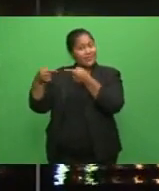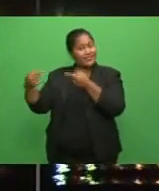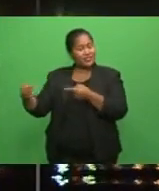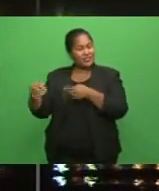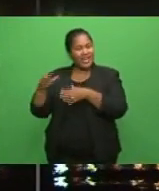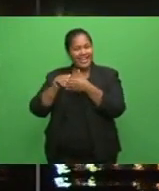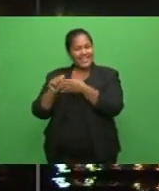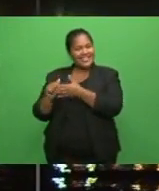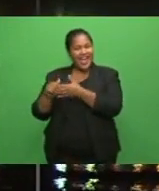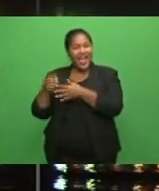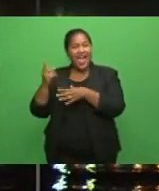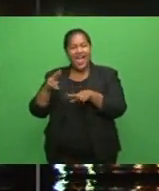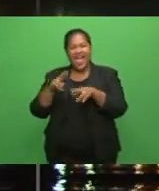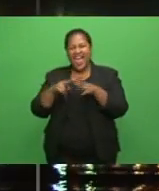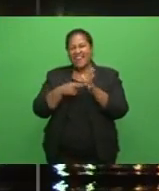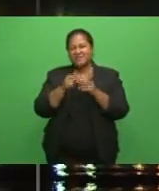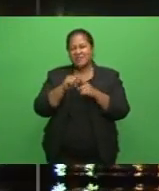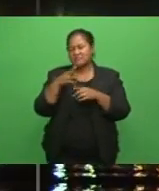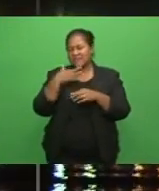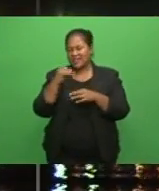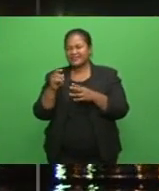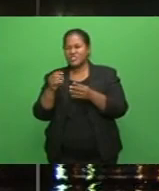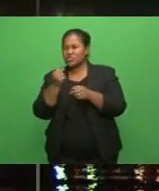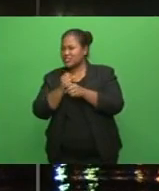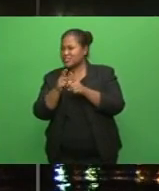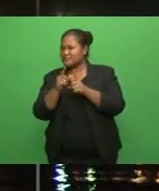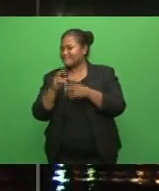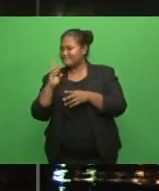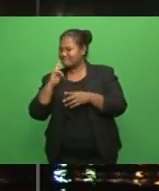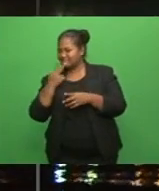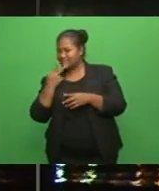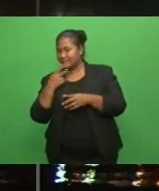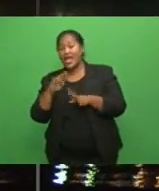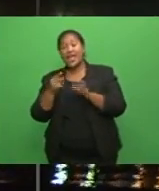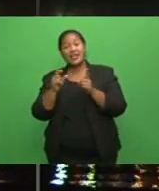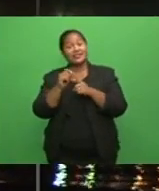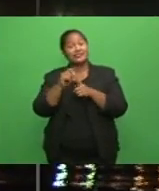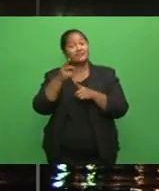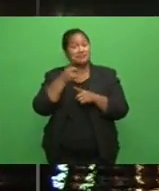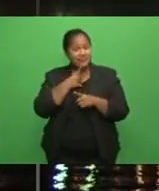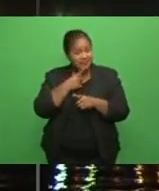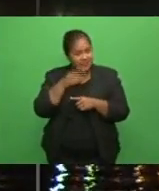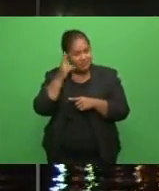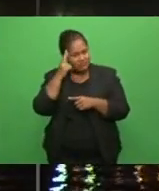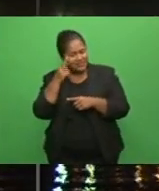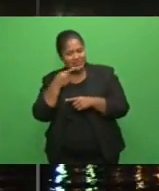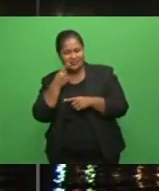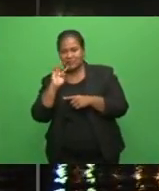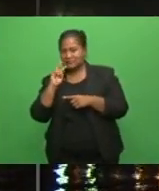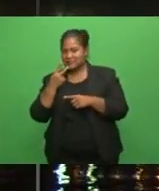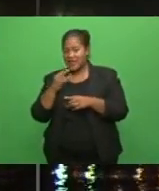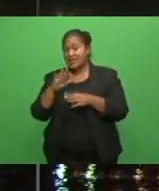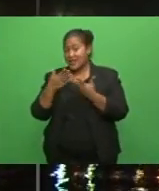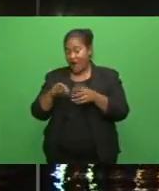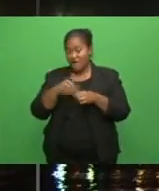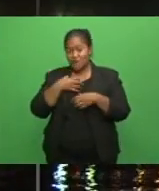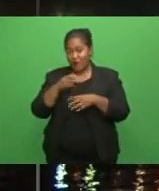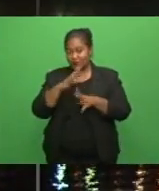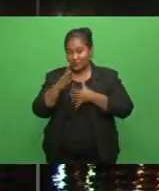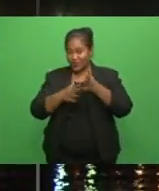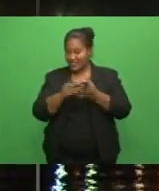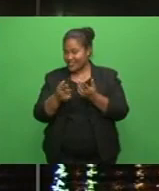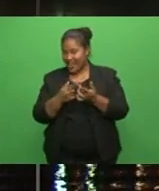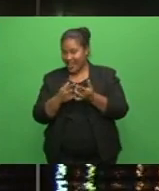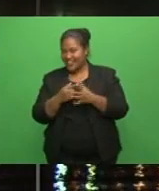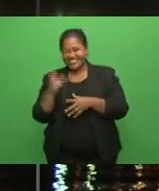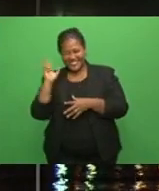NFP MP makes GDP manipulation claims, and Tikunduandua's reasons called a bluff. Now for these stories and others, tune in daily